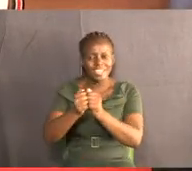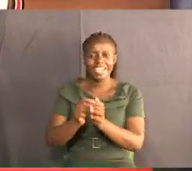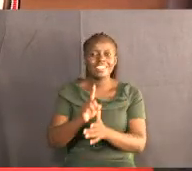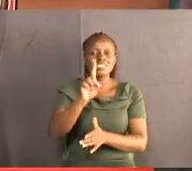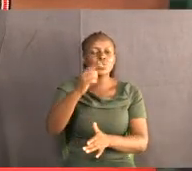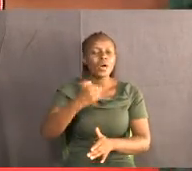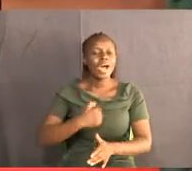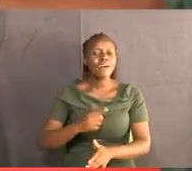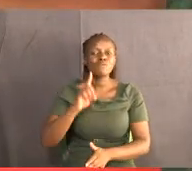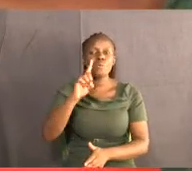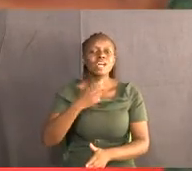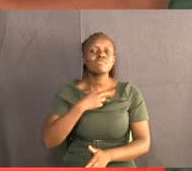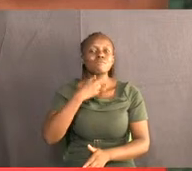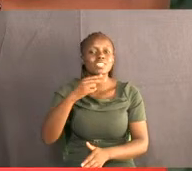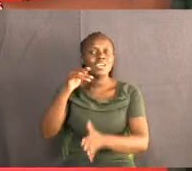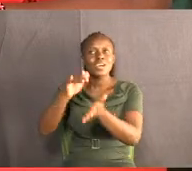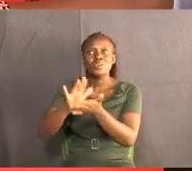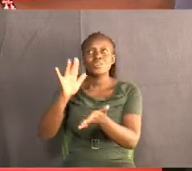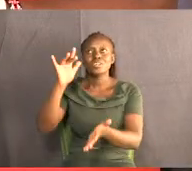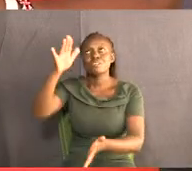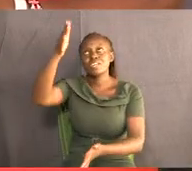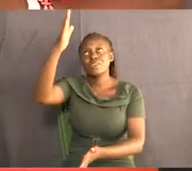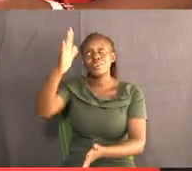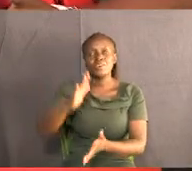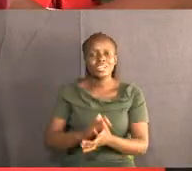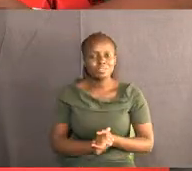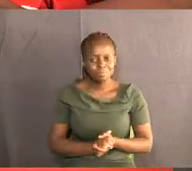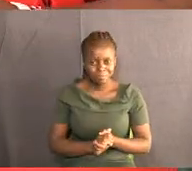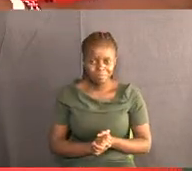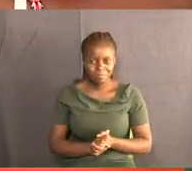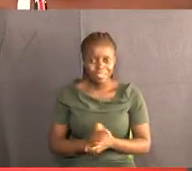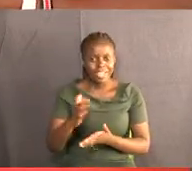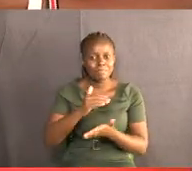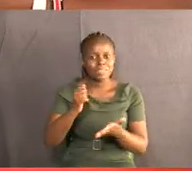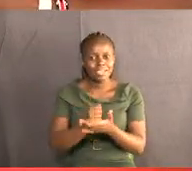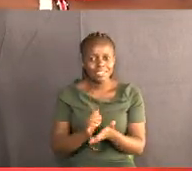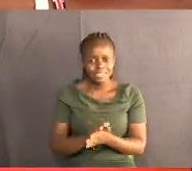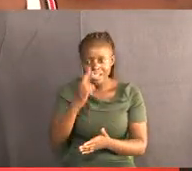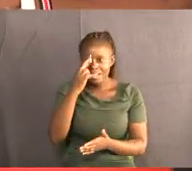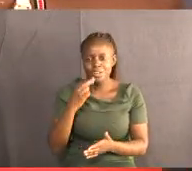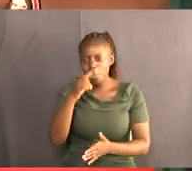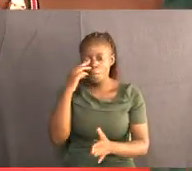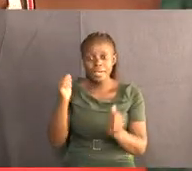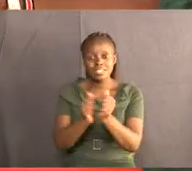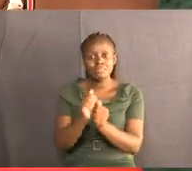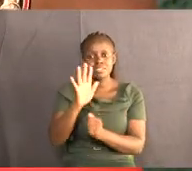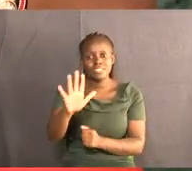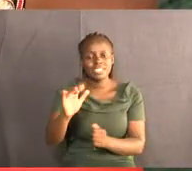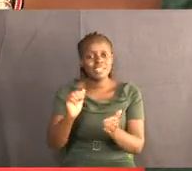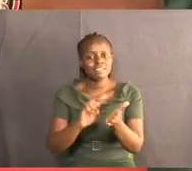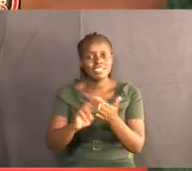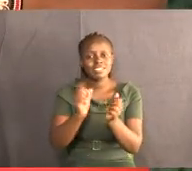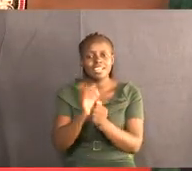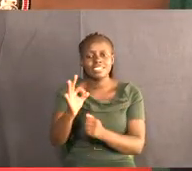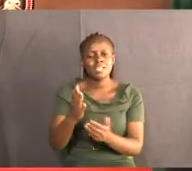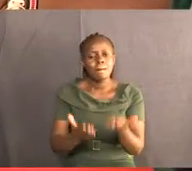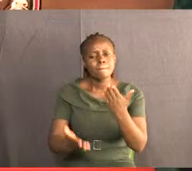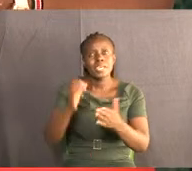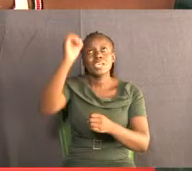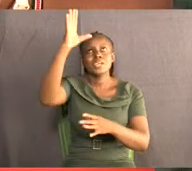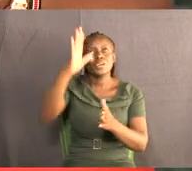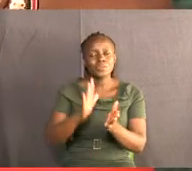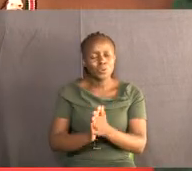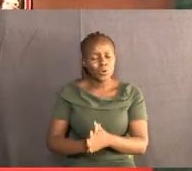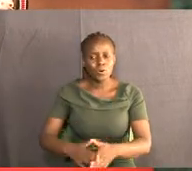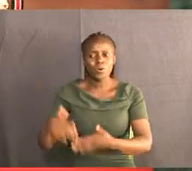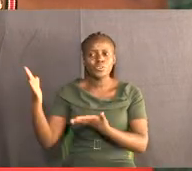voice glorify the God and Father of our Lord Jesus Christ." Amen. And Romans 15:13 says, "May the God of hope